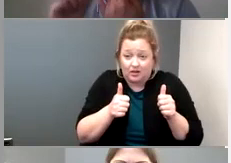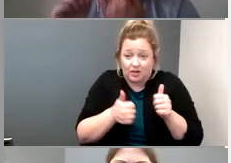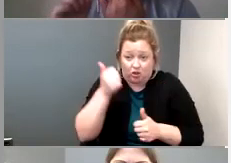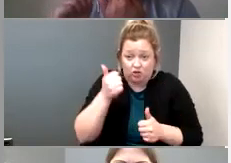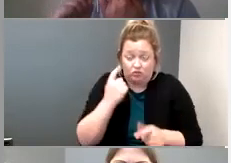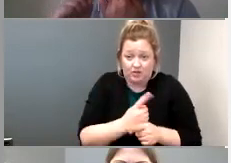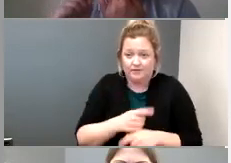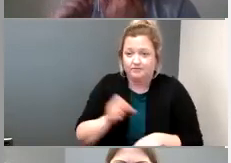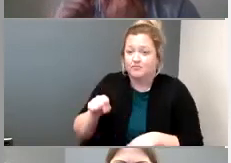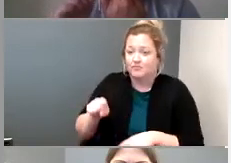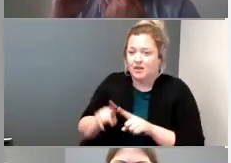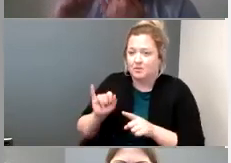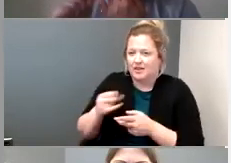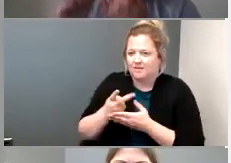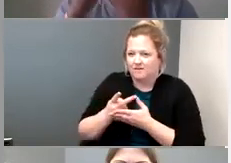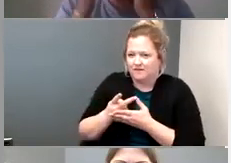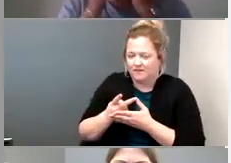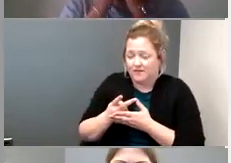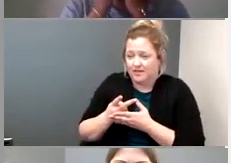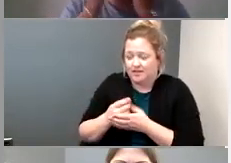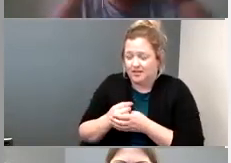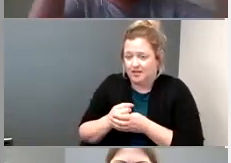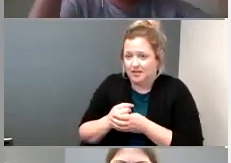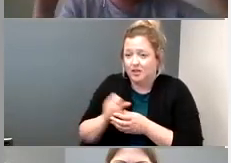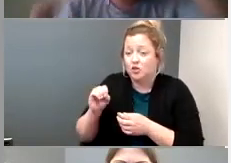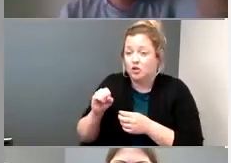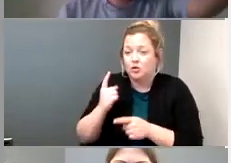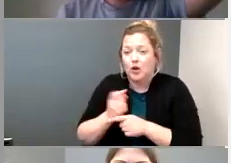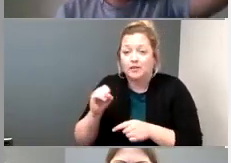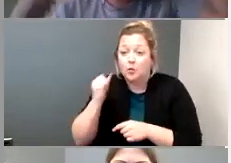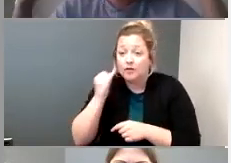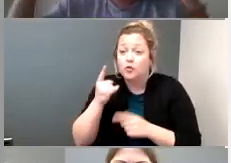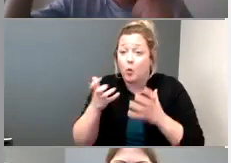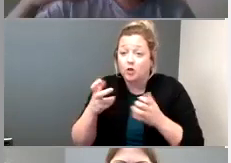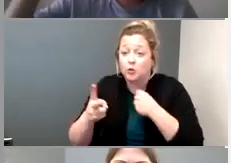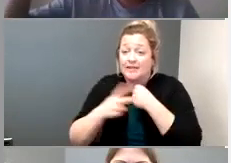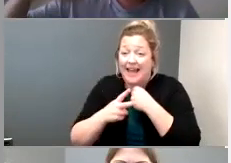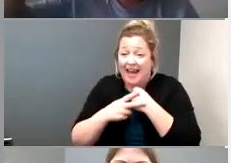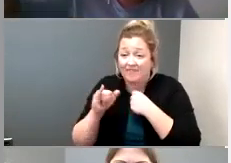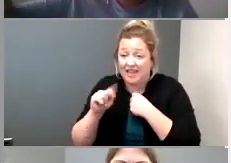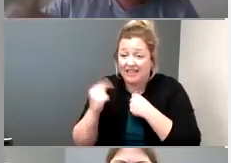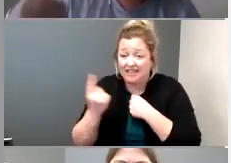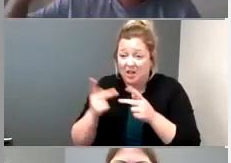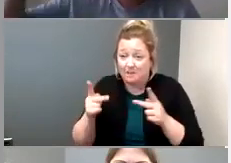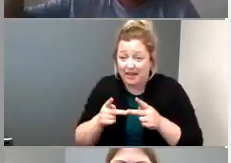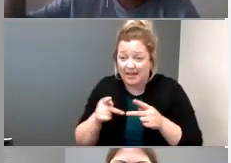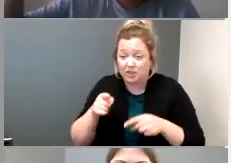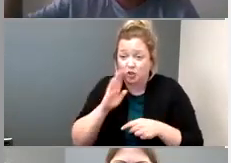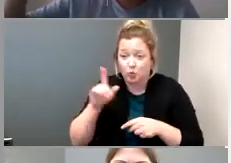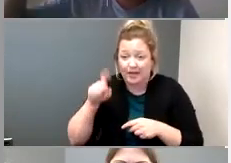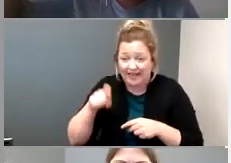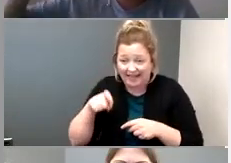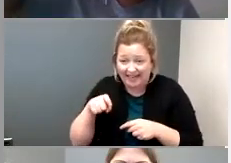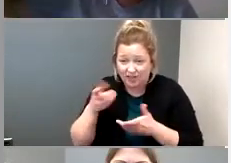recursive function, right? So if you want to save it somewhere, then you would need to lug around the entire